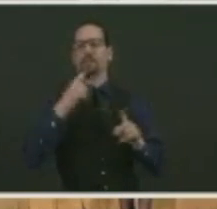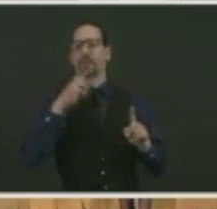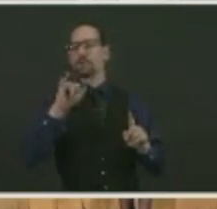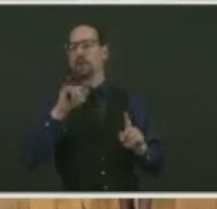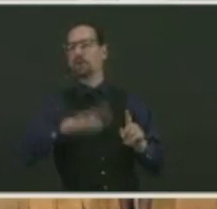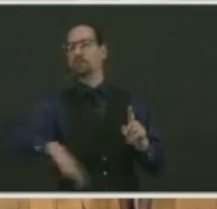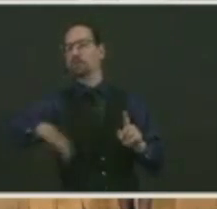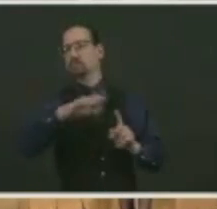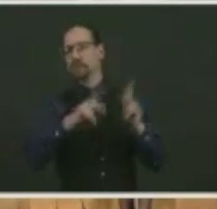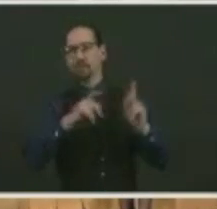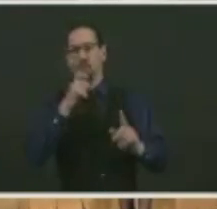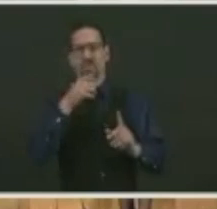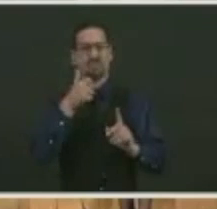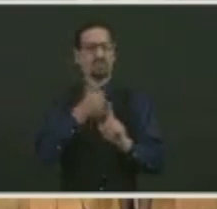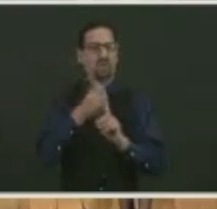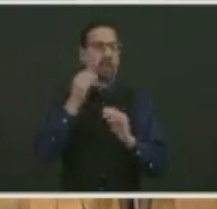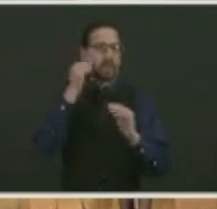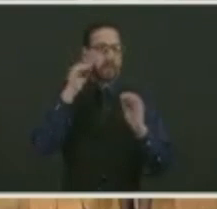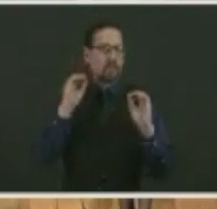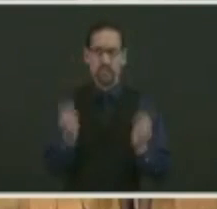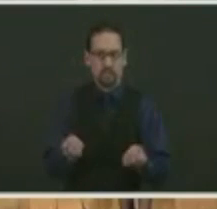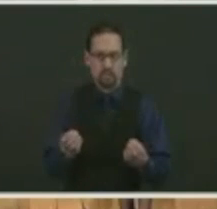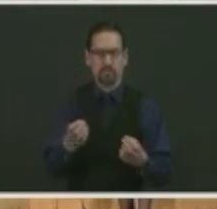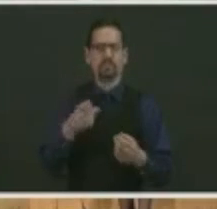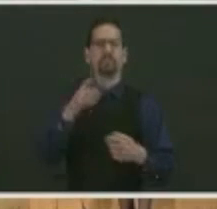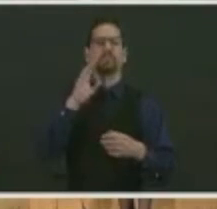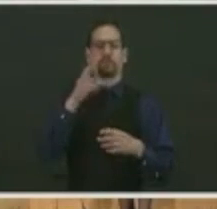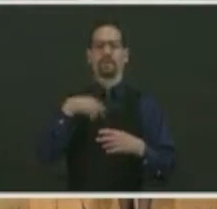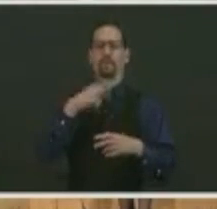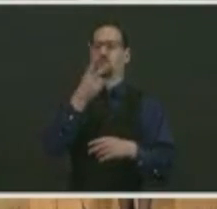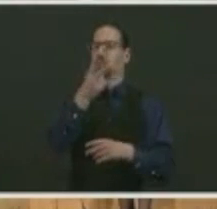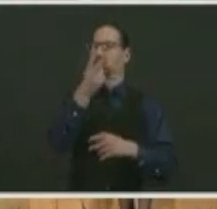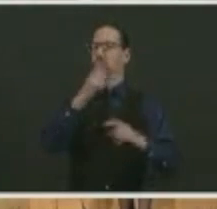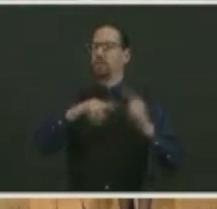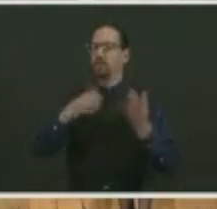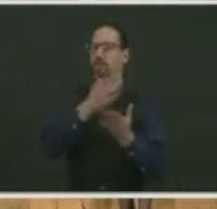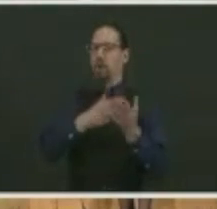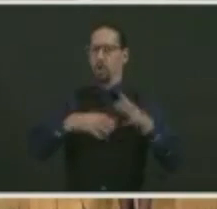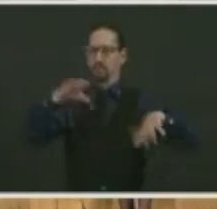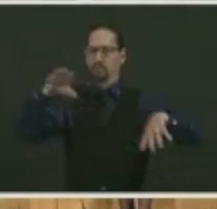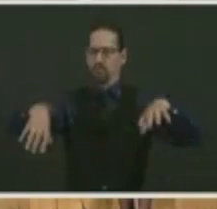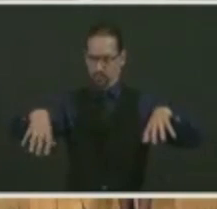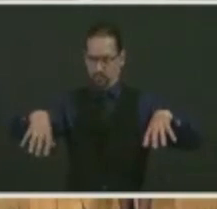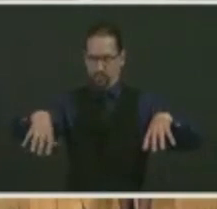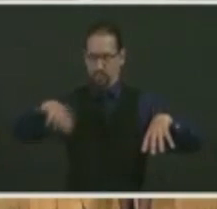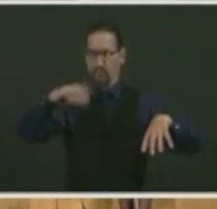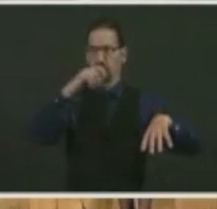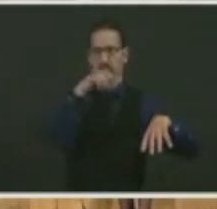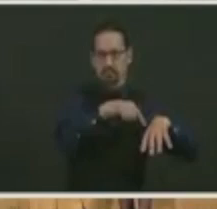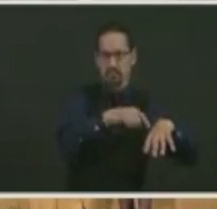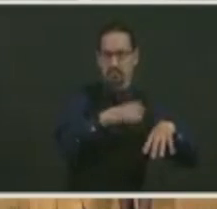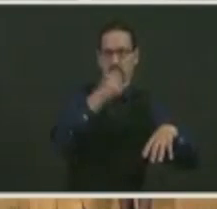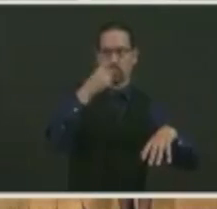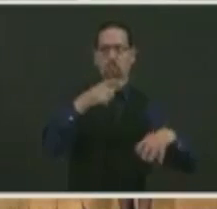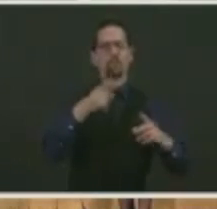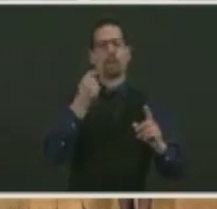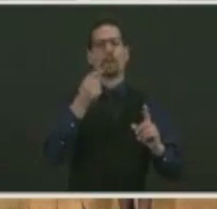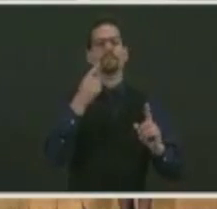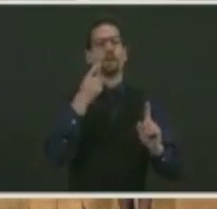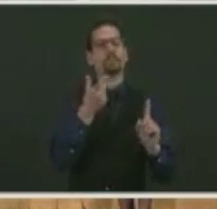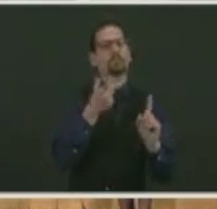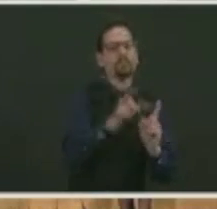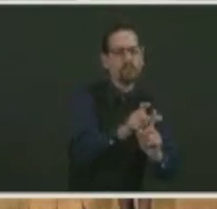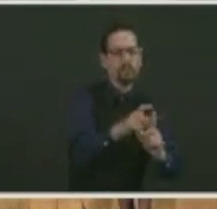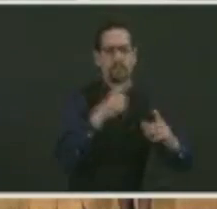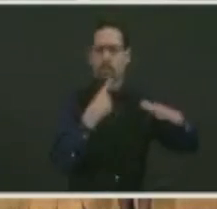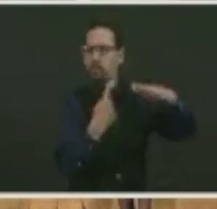homelessness as a strategy, there's two different pieces to the puzzle, and I don't want to confuse the two. The quarantining and isolating of